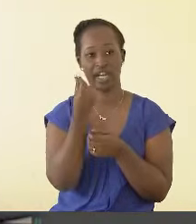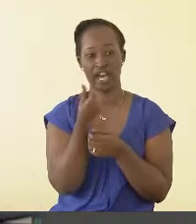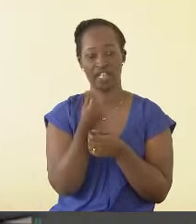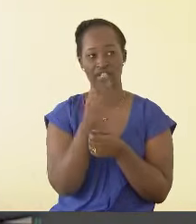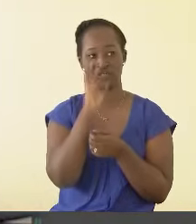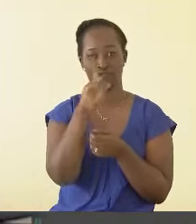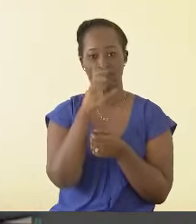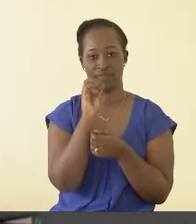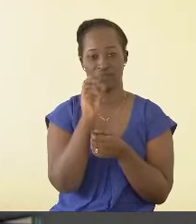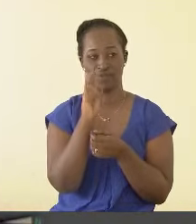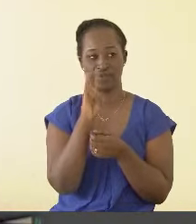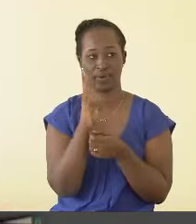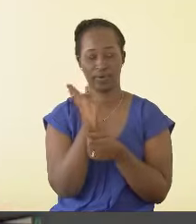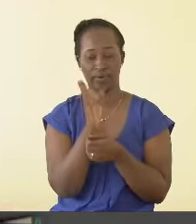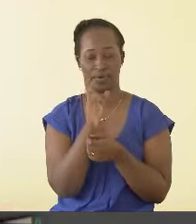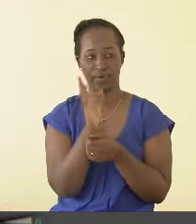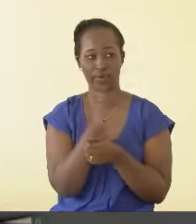statement.